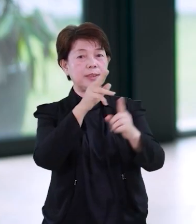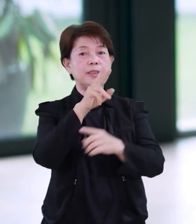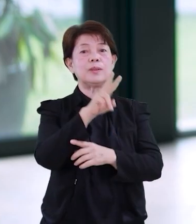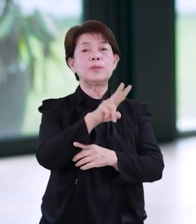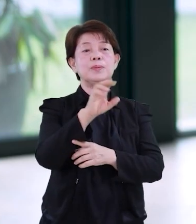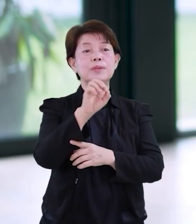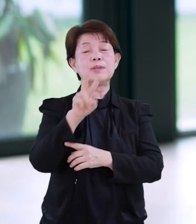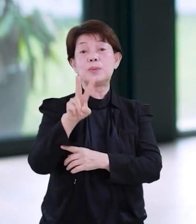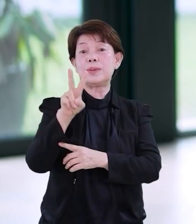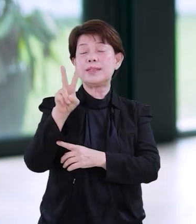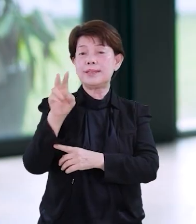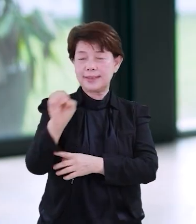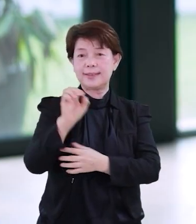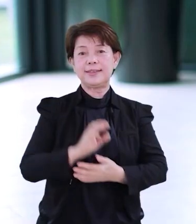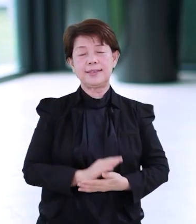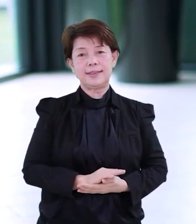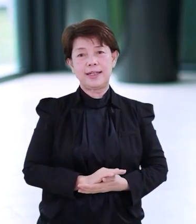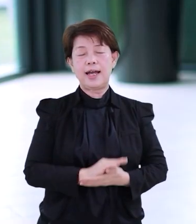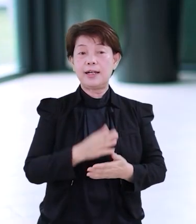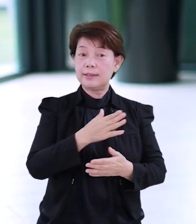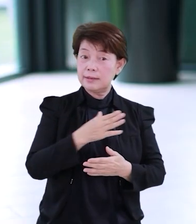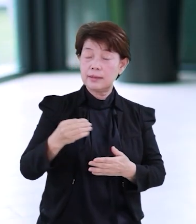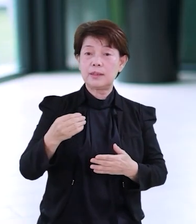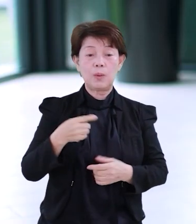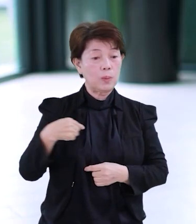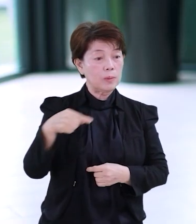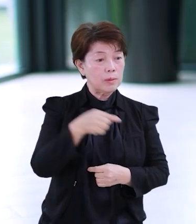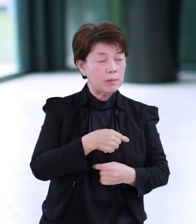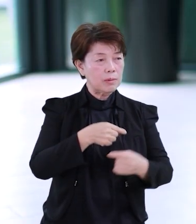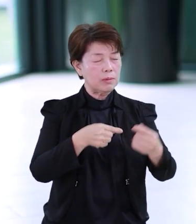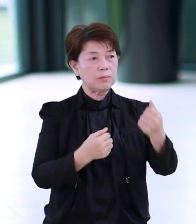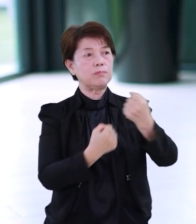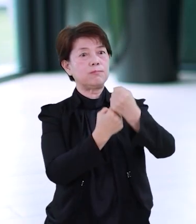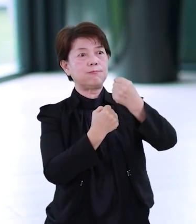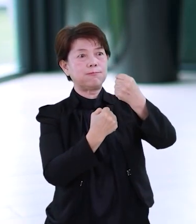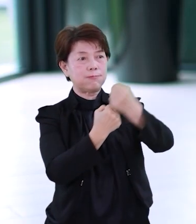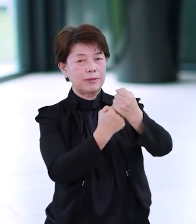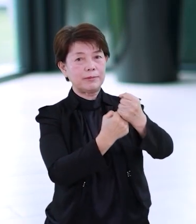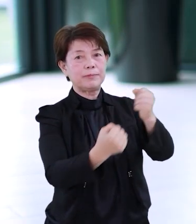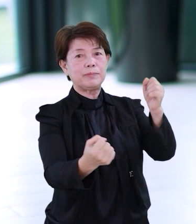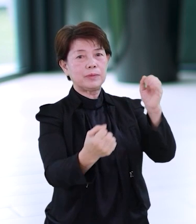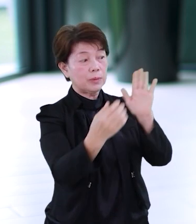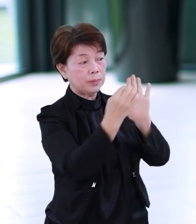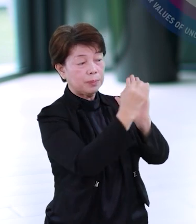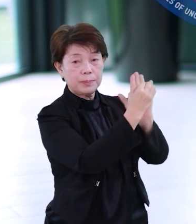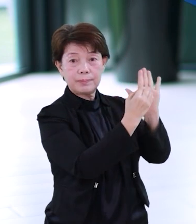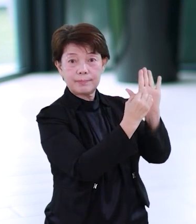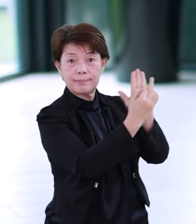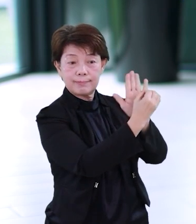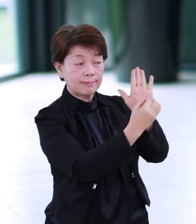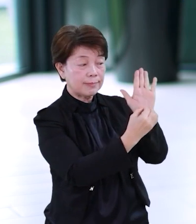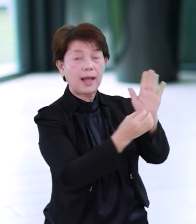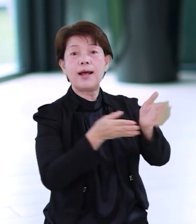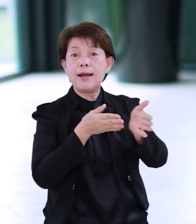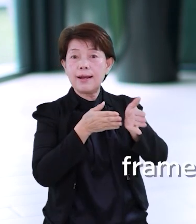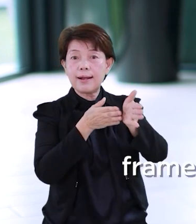we had set back in 2020. Also looking at sustainability closely in terms of setting up